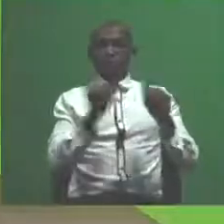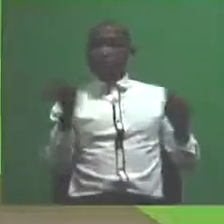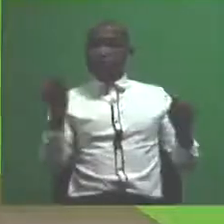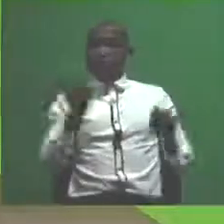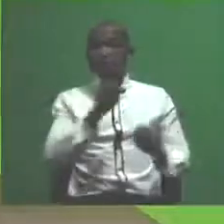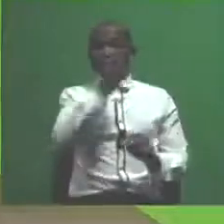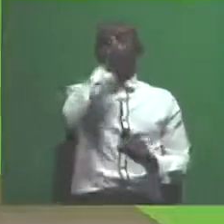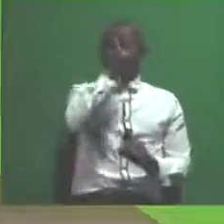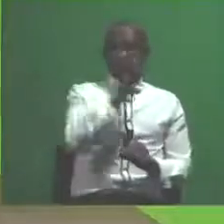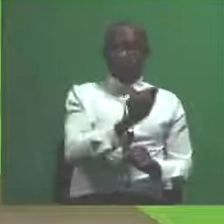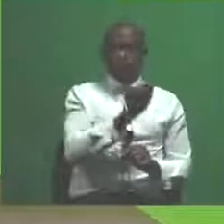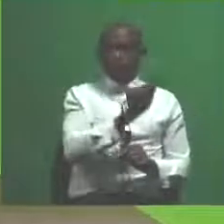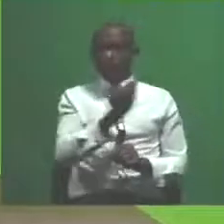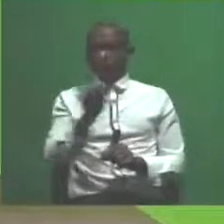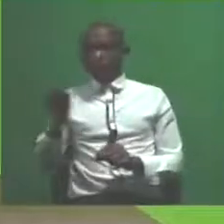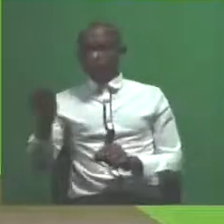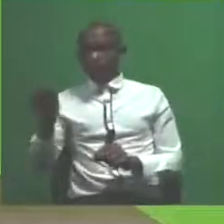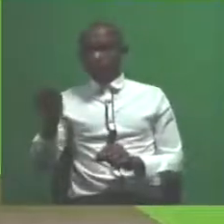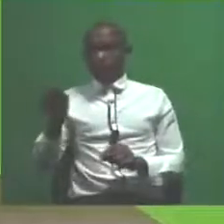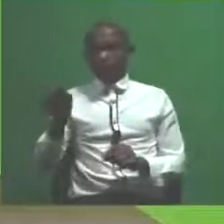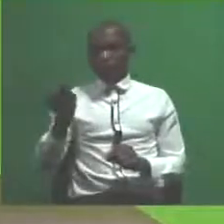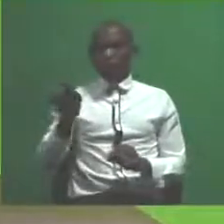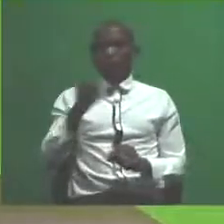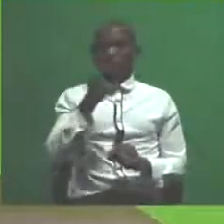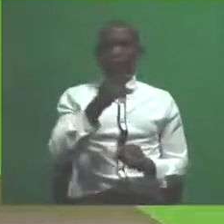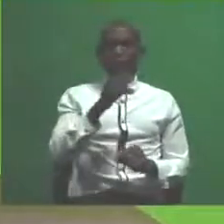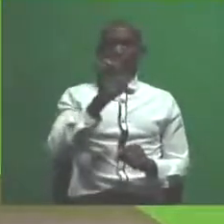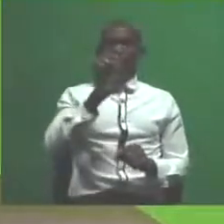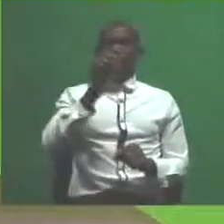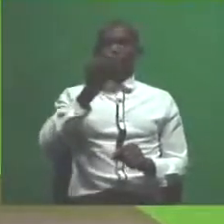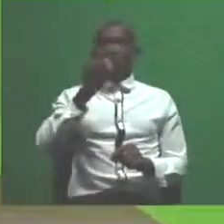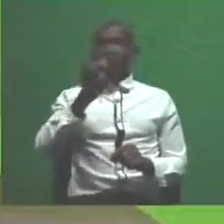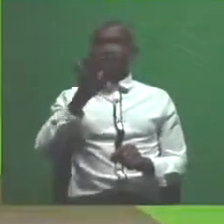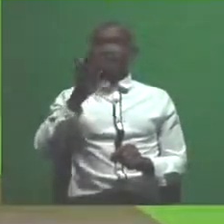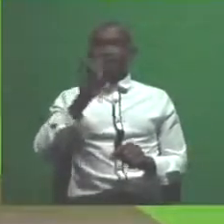which here, let's say energy in kilojoules.